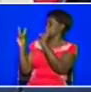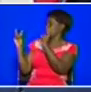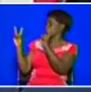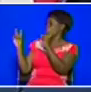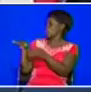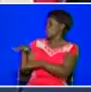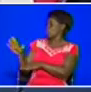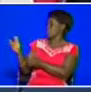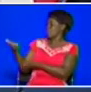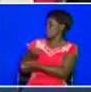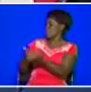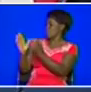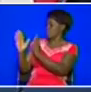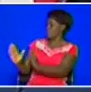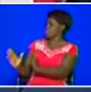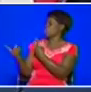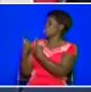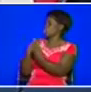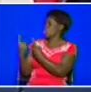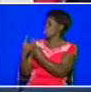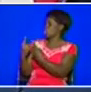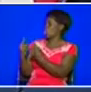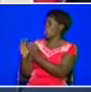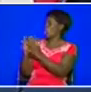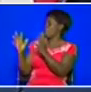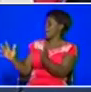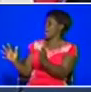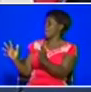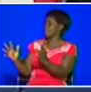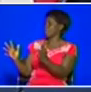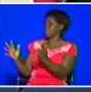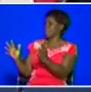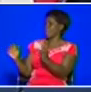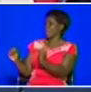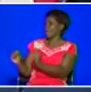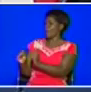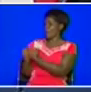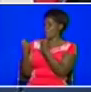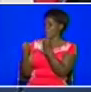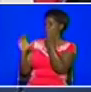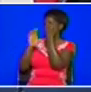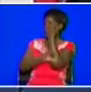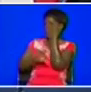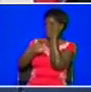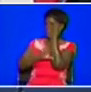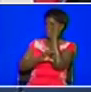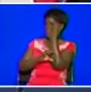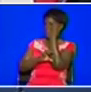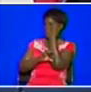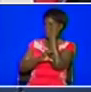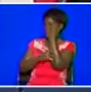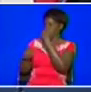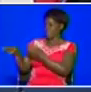because you are an economist and you have spoken quite greatly about a number of things that have been taking place in the country, and having been you know,